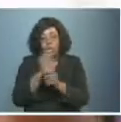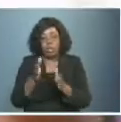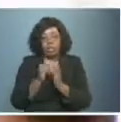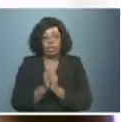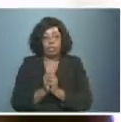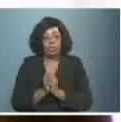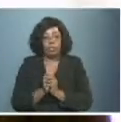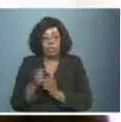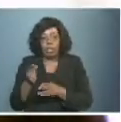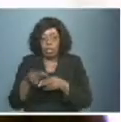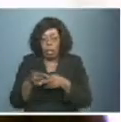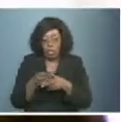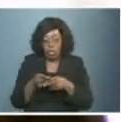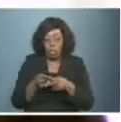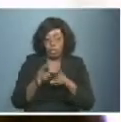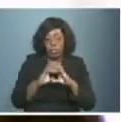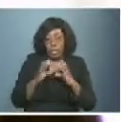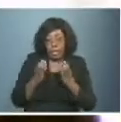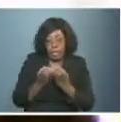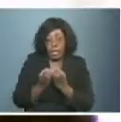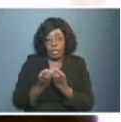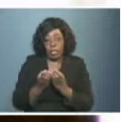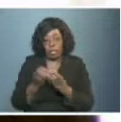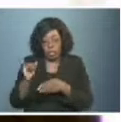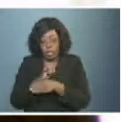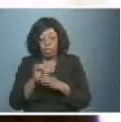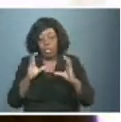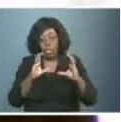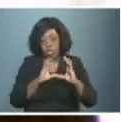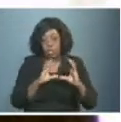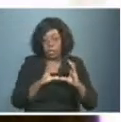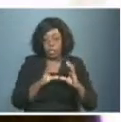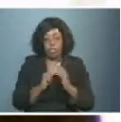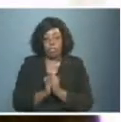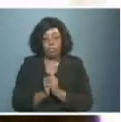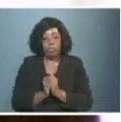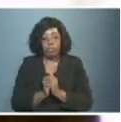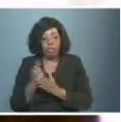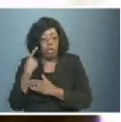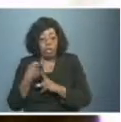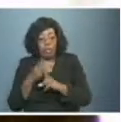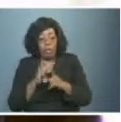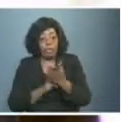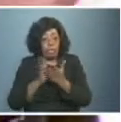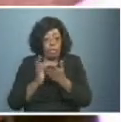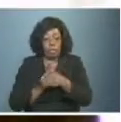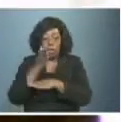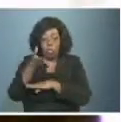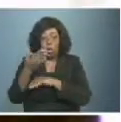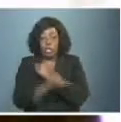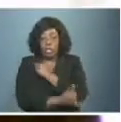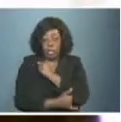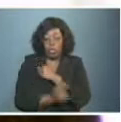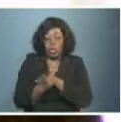shorter, modularized courses with industry certifications. And we have heard from developers across the country